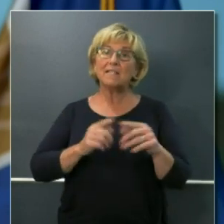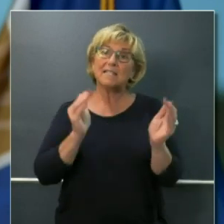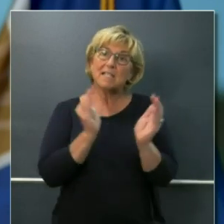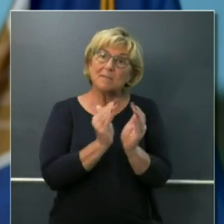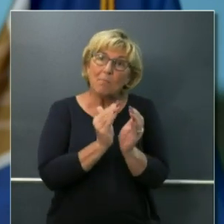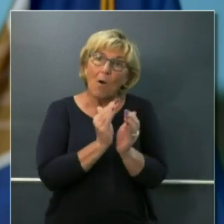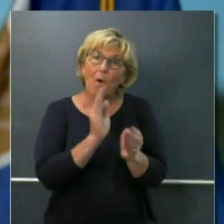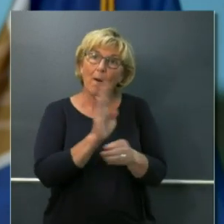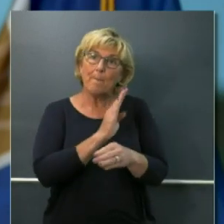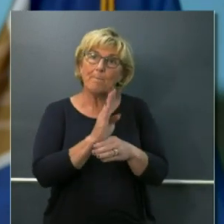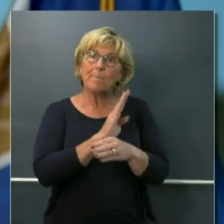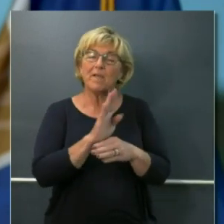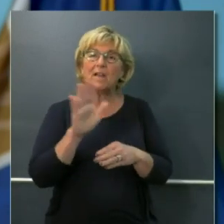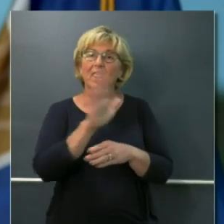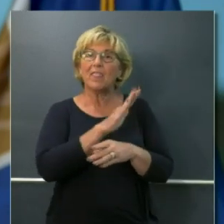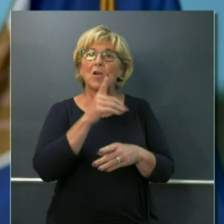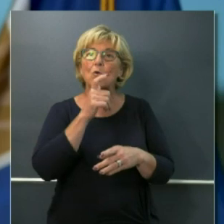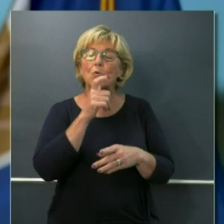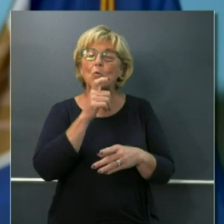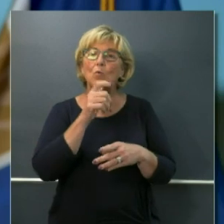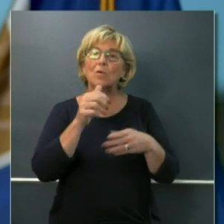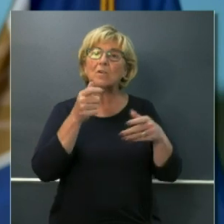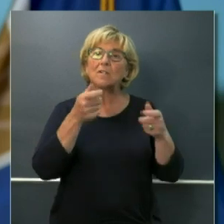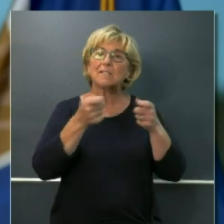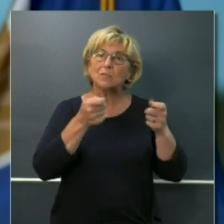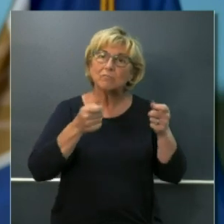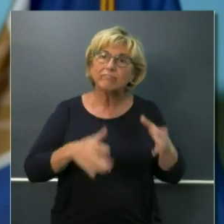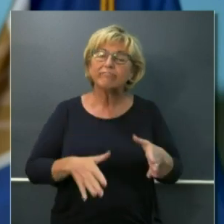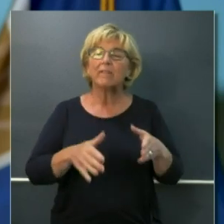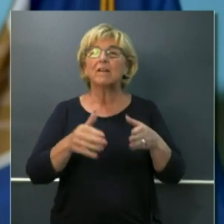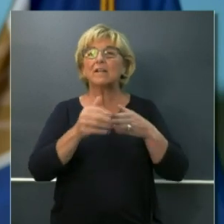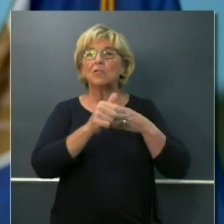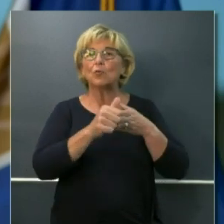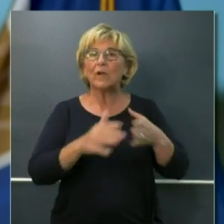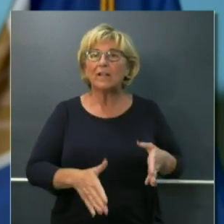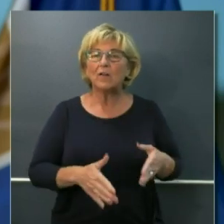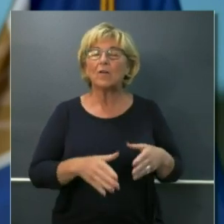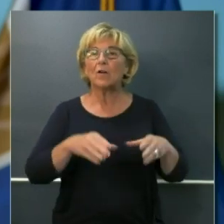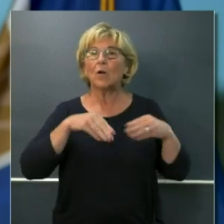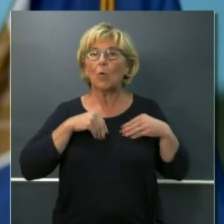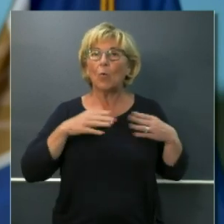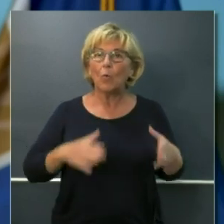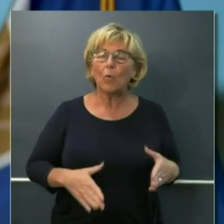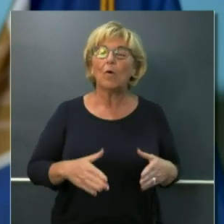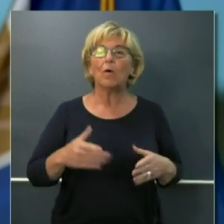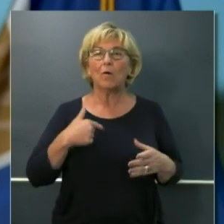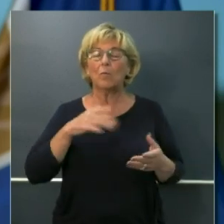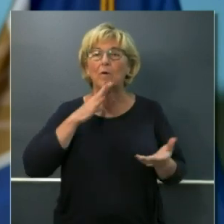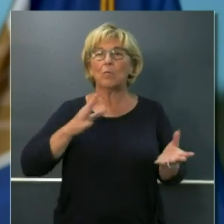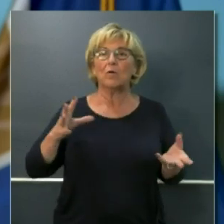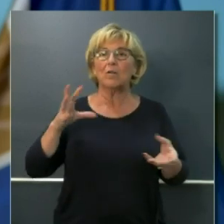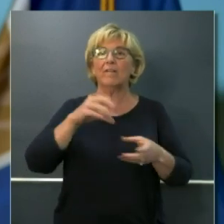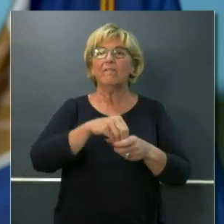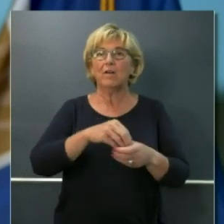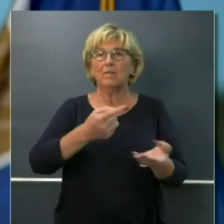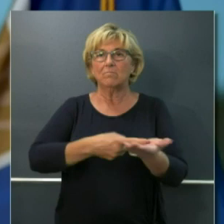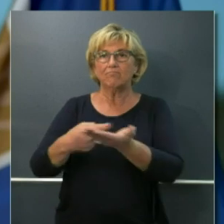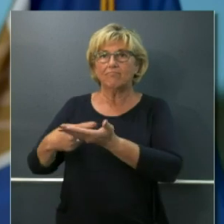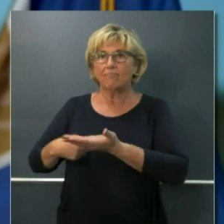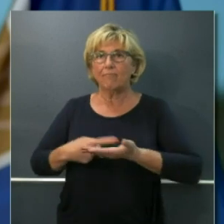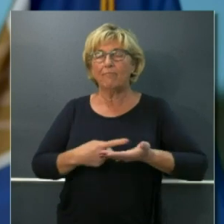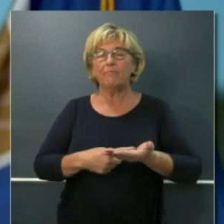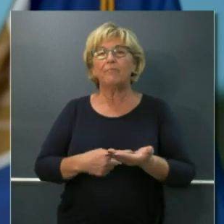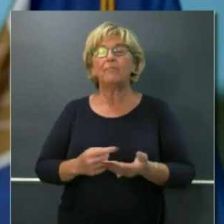help us work on the guidelines for this second phase that, again, we're hoping to advance in the next few weeks. So